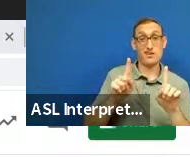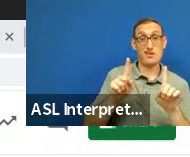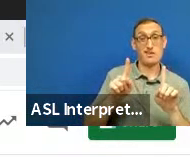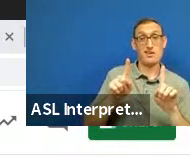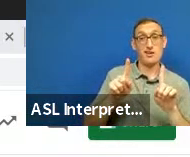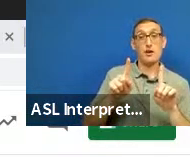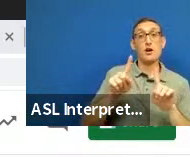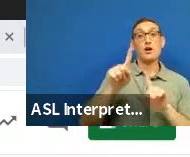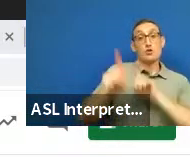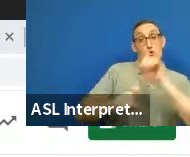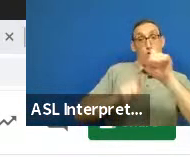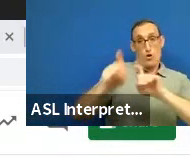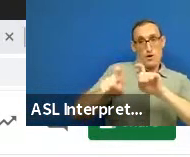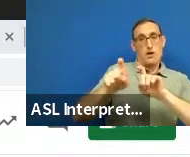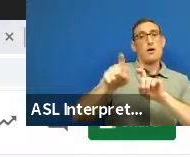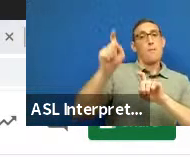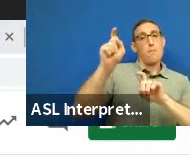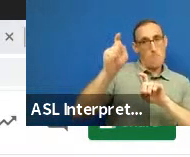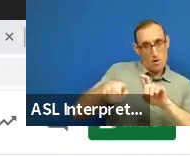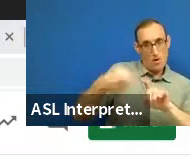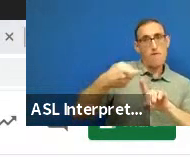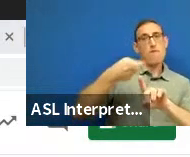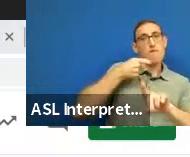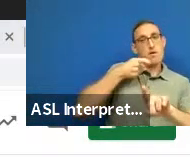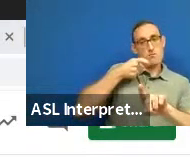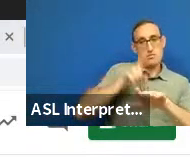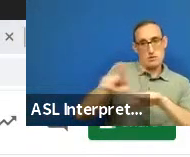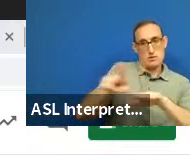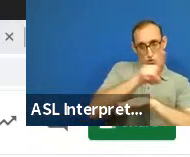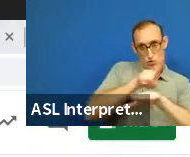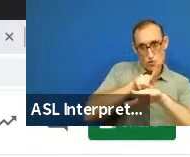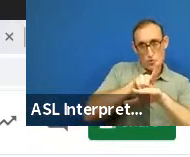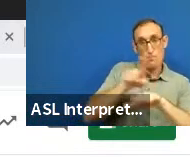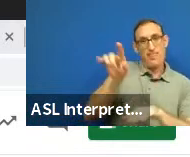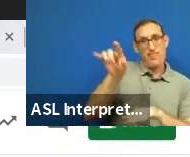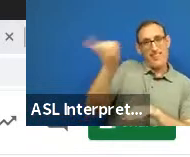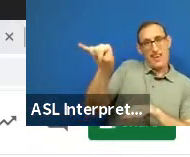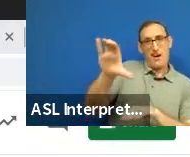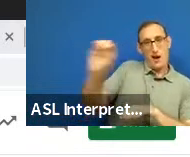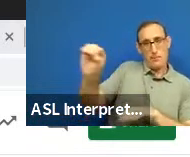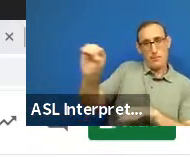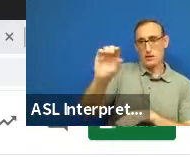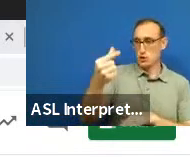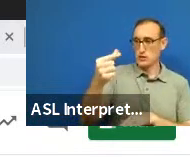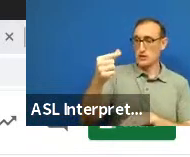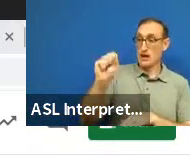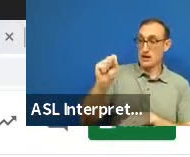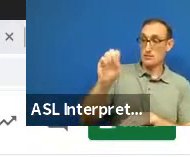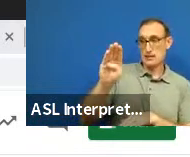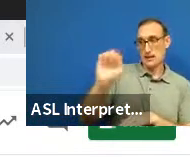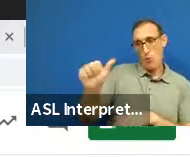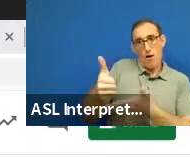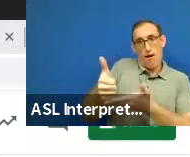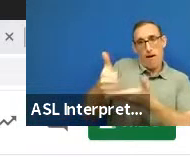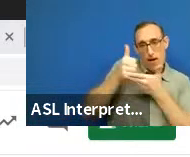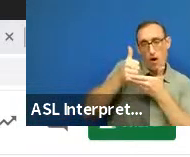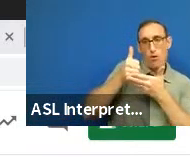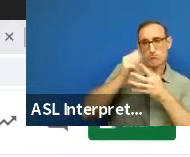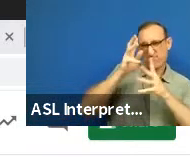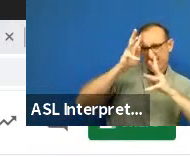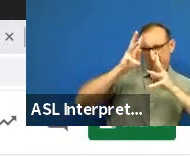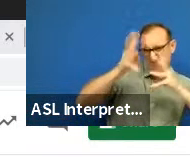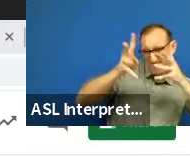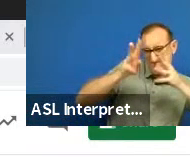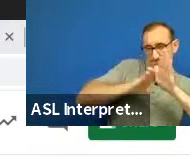district, but they help us sort of frame the survey, build the survey, the questions, and help us, well, we